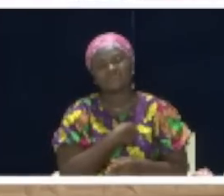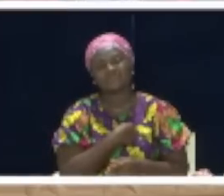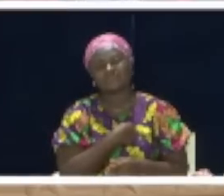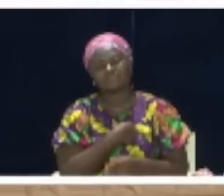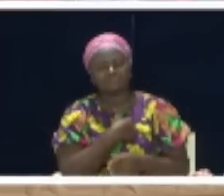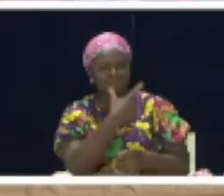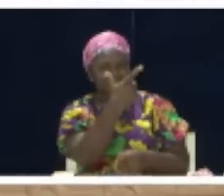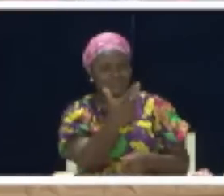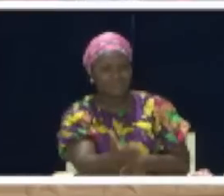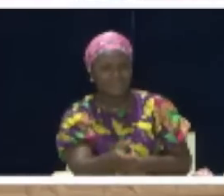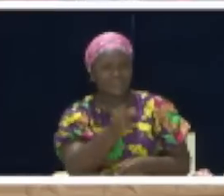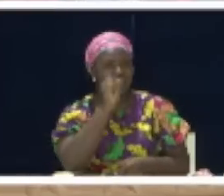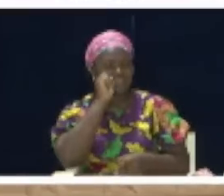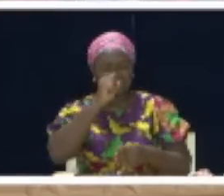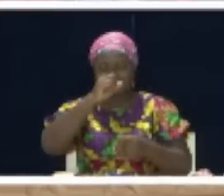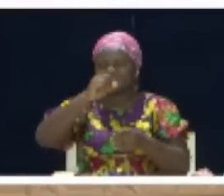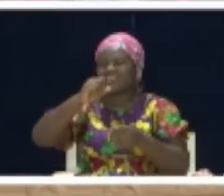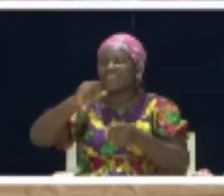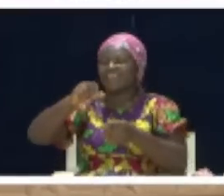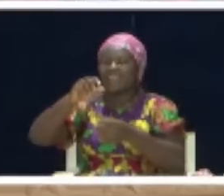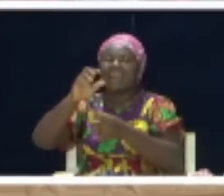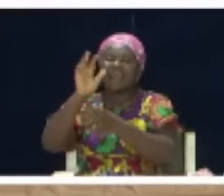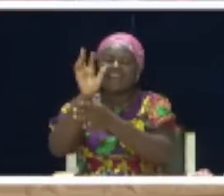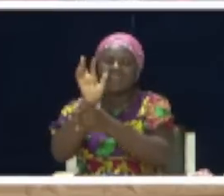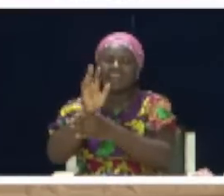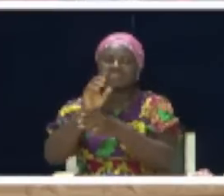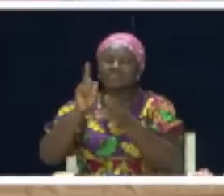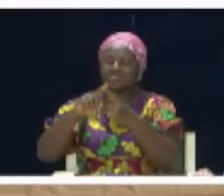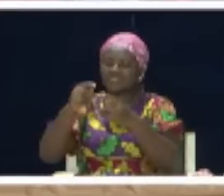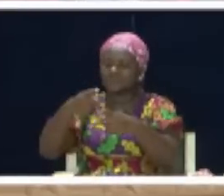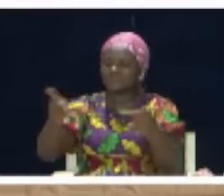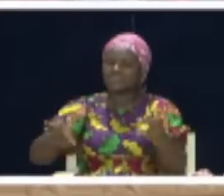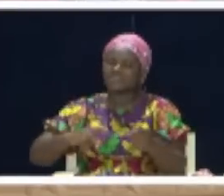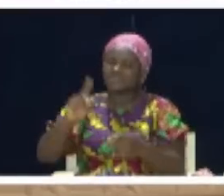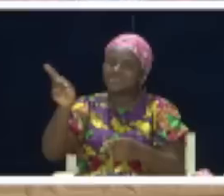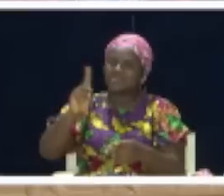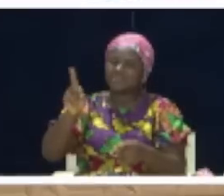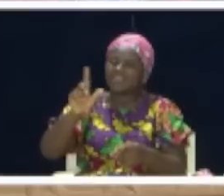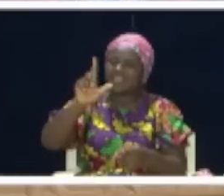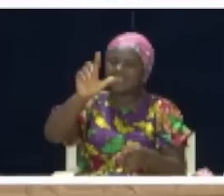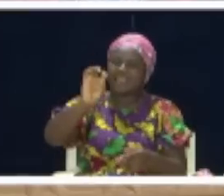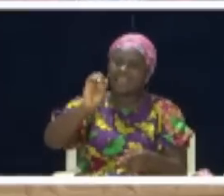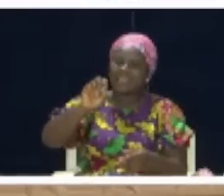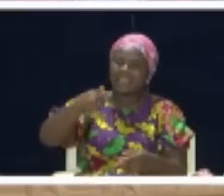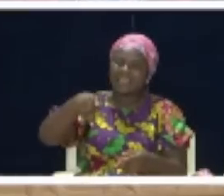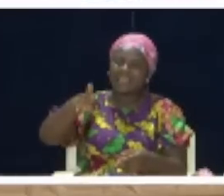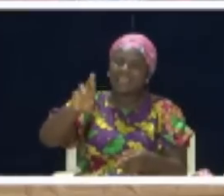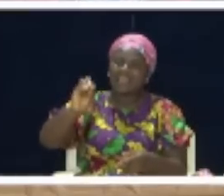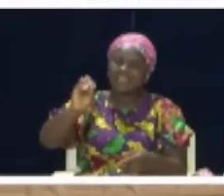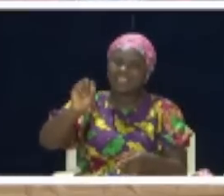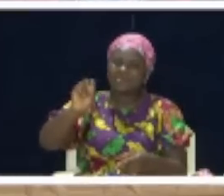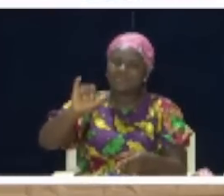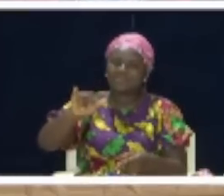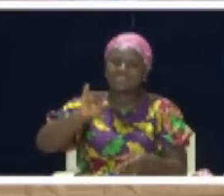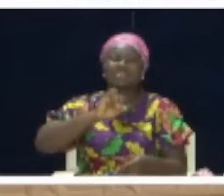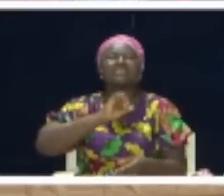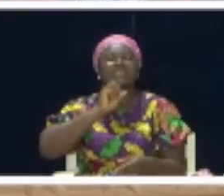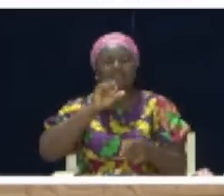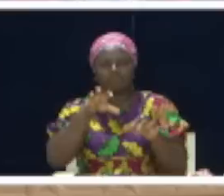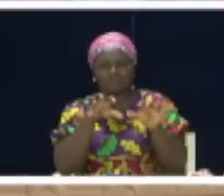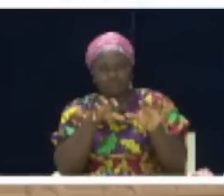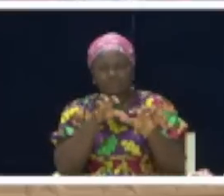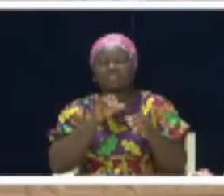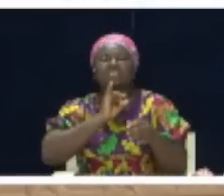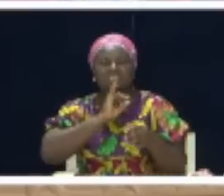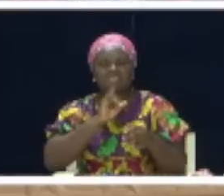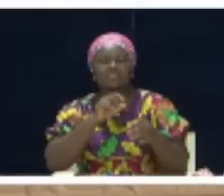lay his hands on the places where the leprosy is, call on his God.